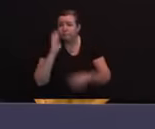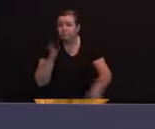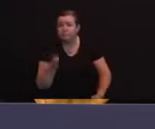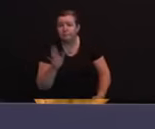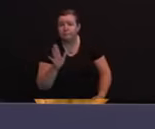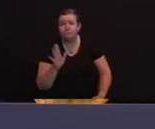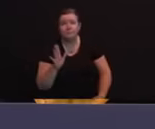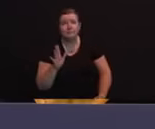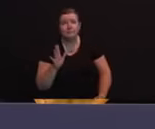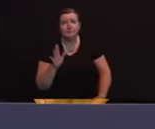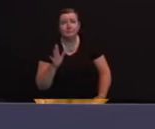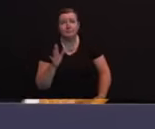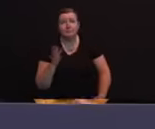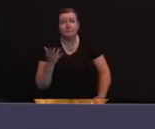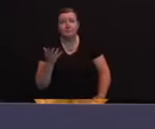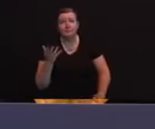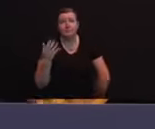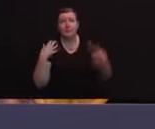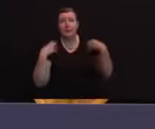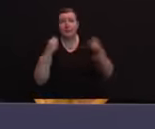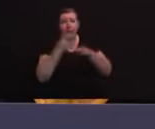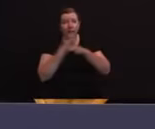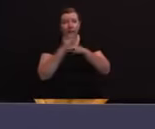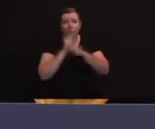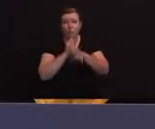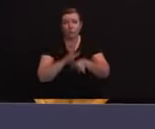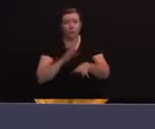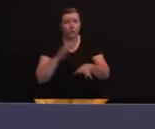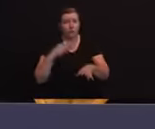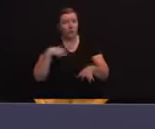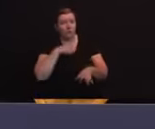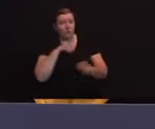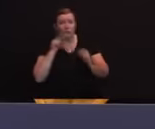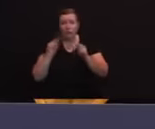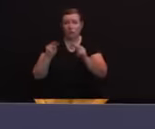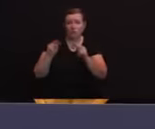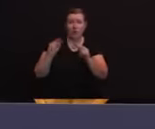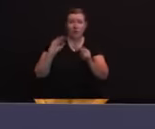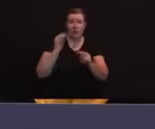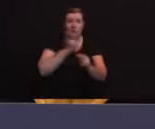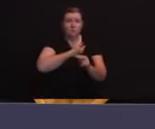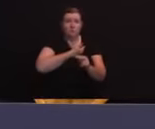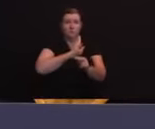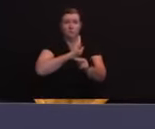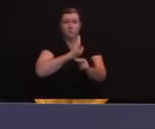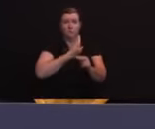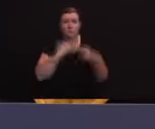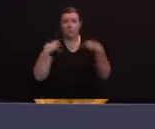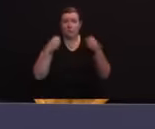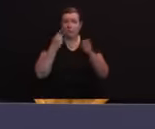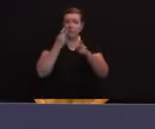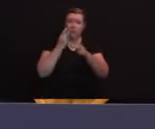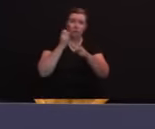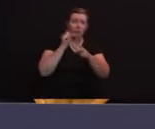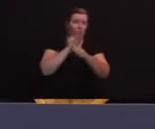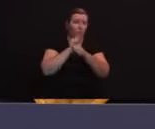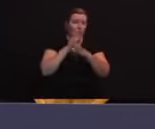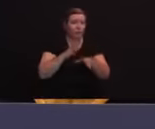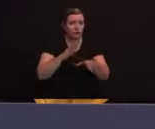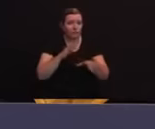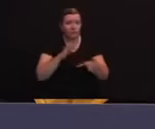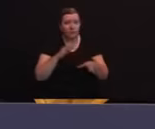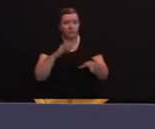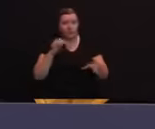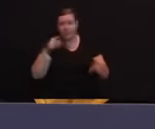Judy, you've said this. When we look at our capacities, and Pat, you're overseeing the OEM buildup of our stockpile, the one area